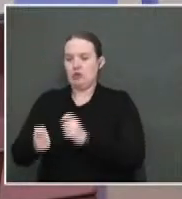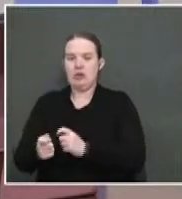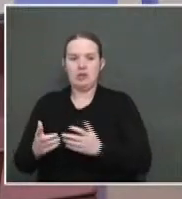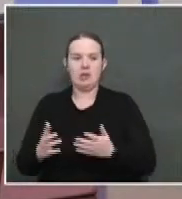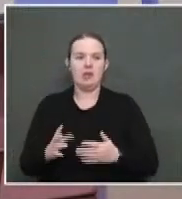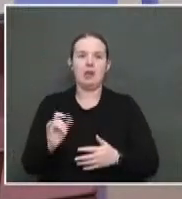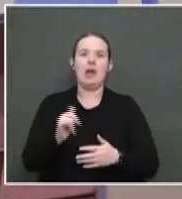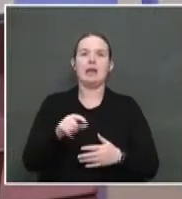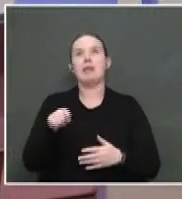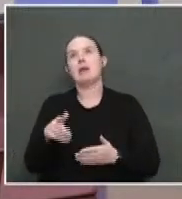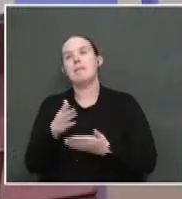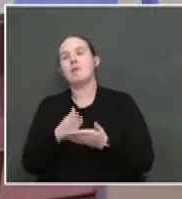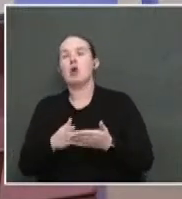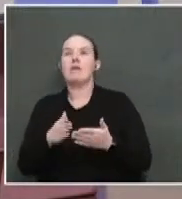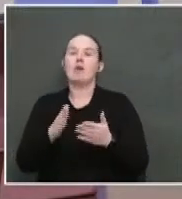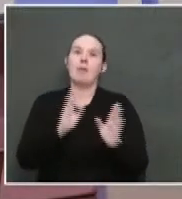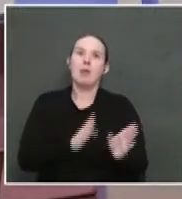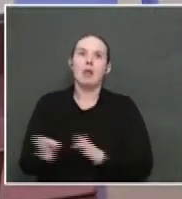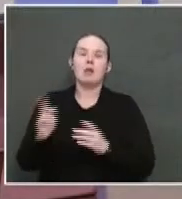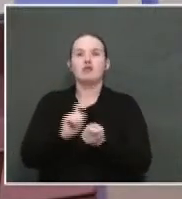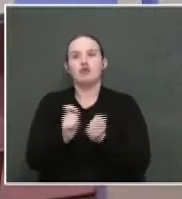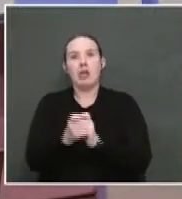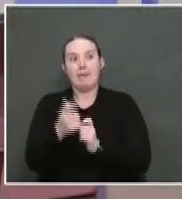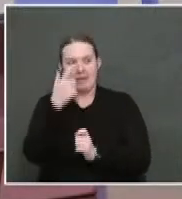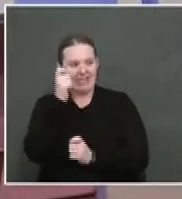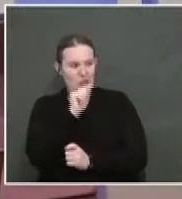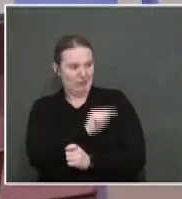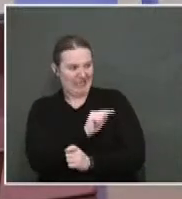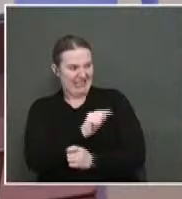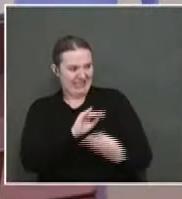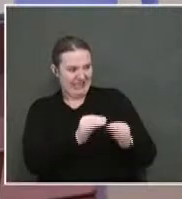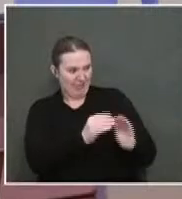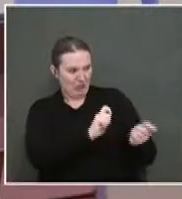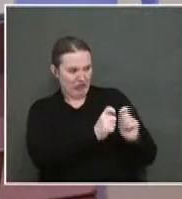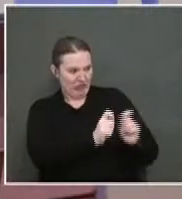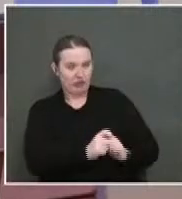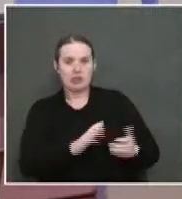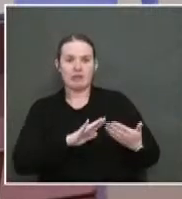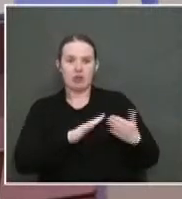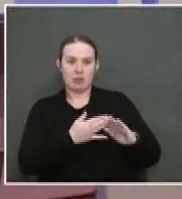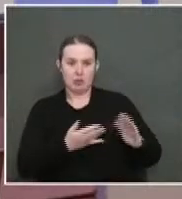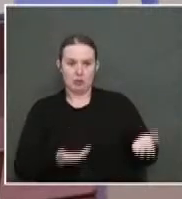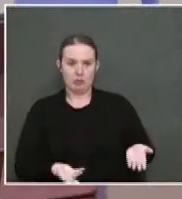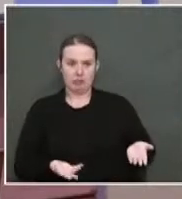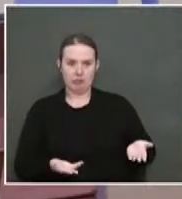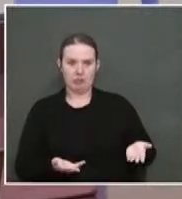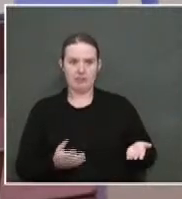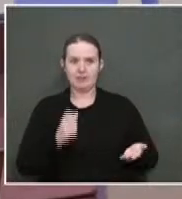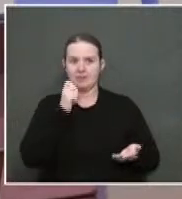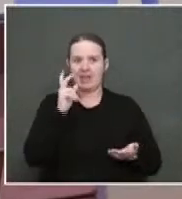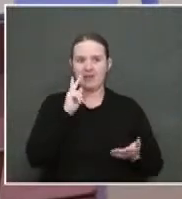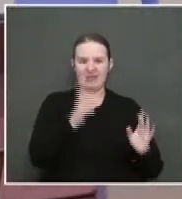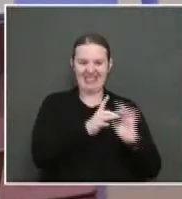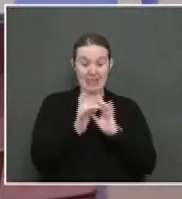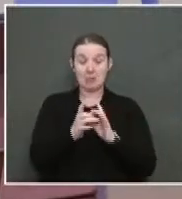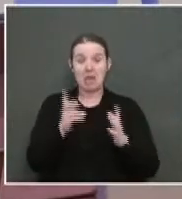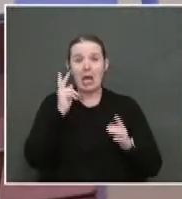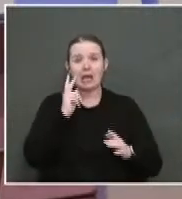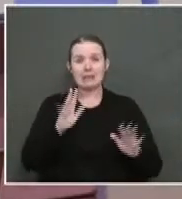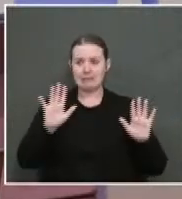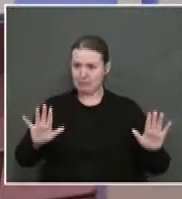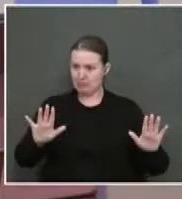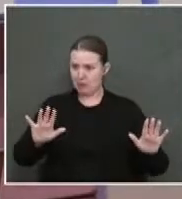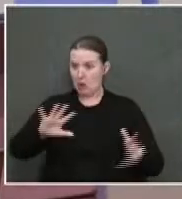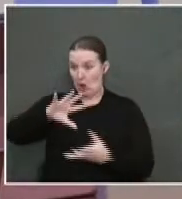change our this part of our strategy because we see this change in what's happening in our community. So I just don't see that connection. I see that these